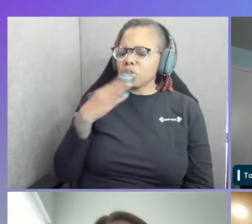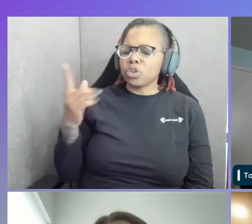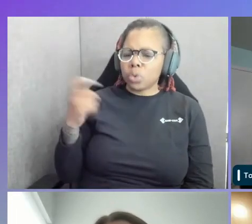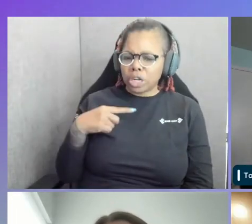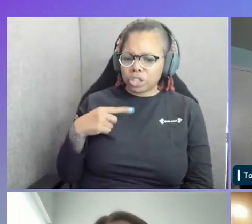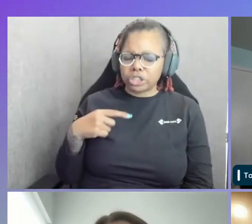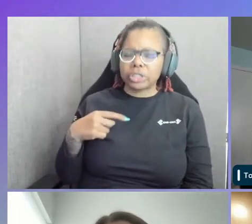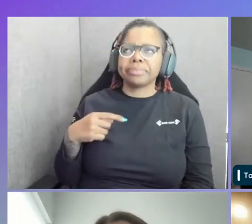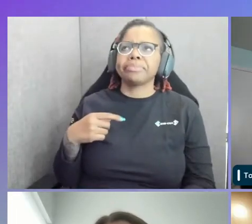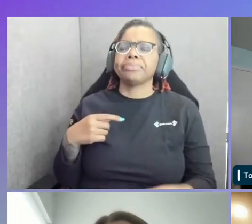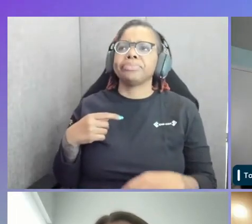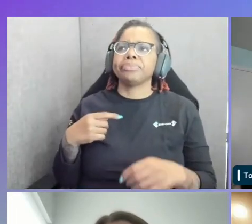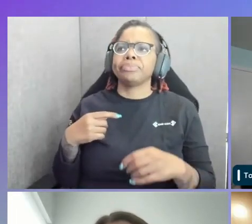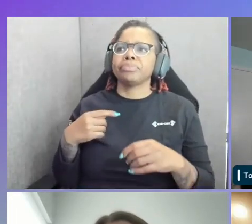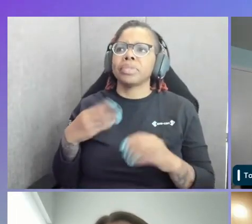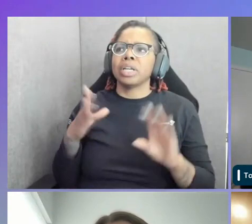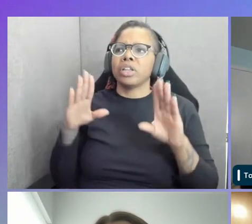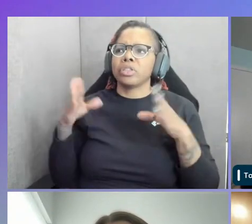focus of